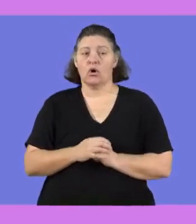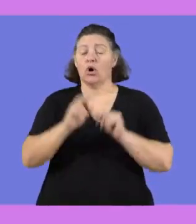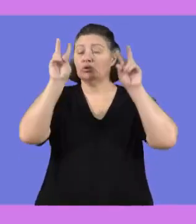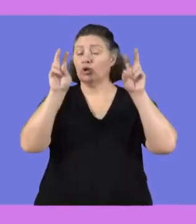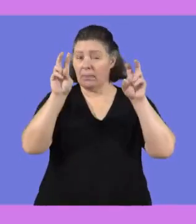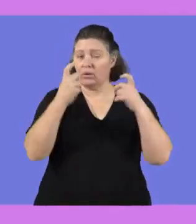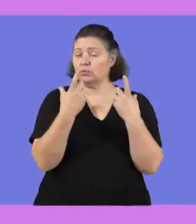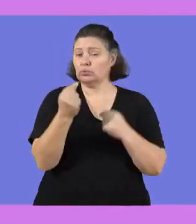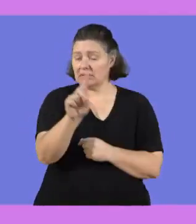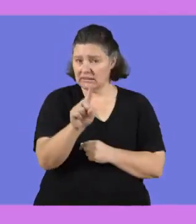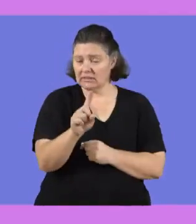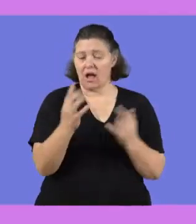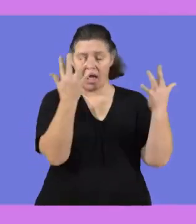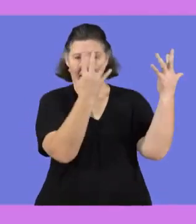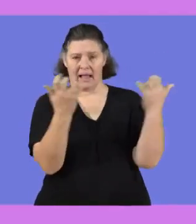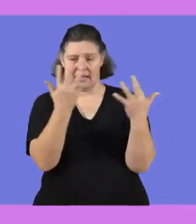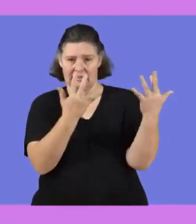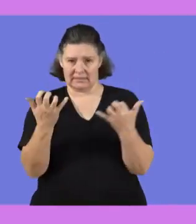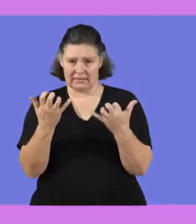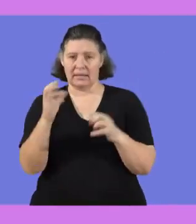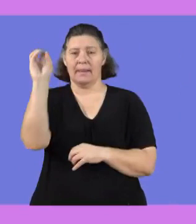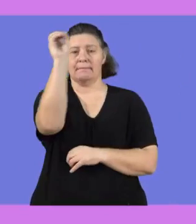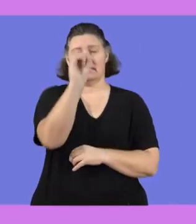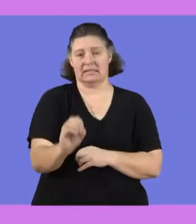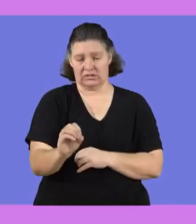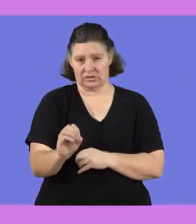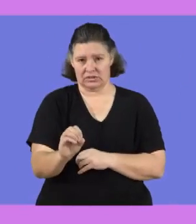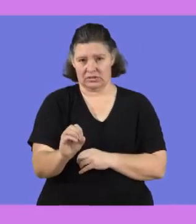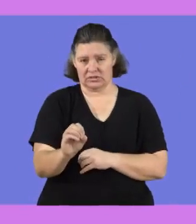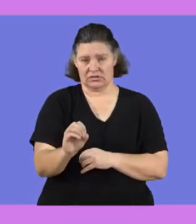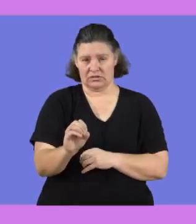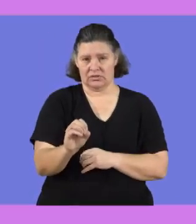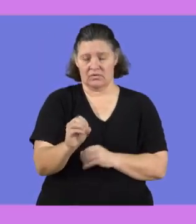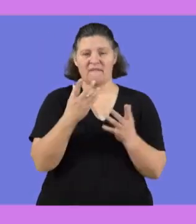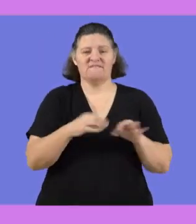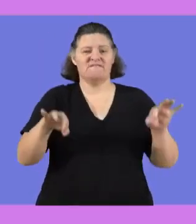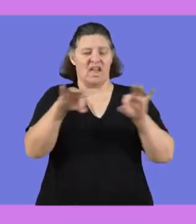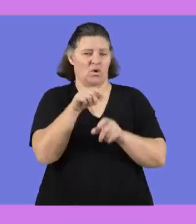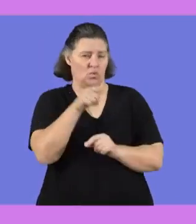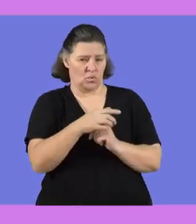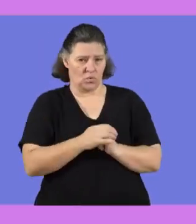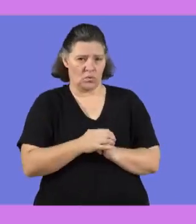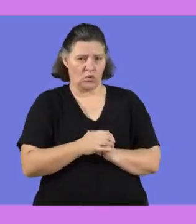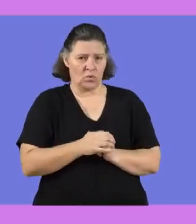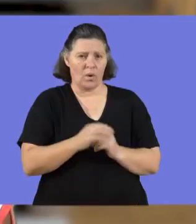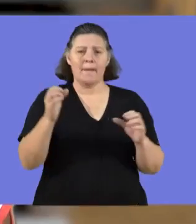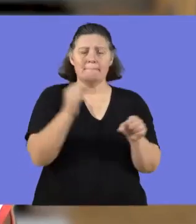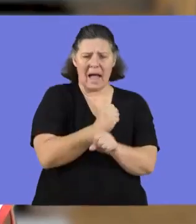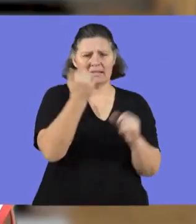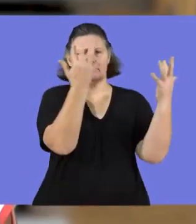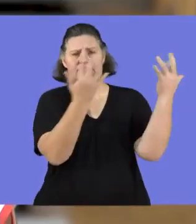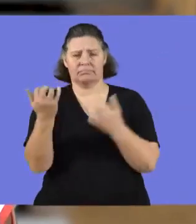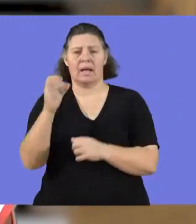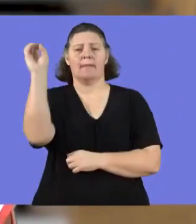topic that we are doing is calculating the percentage of the value. You must be able